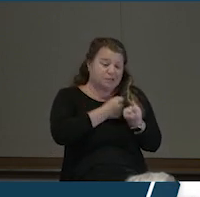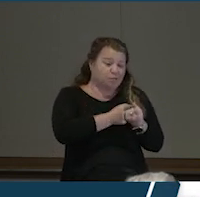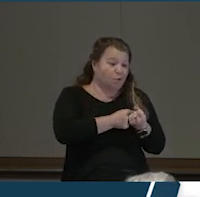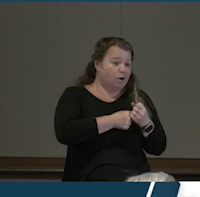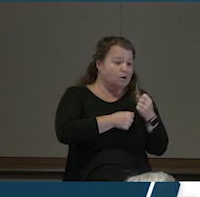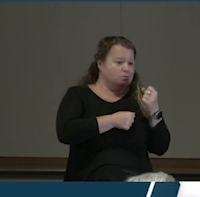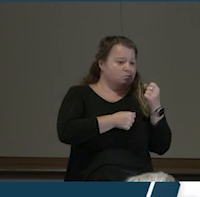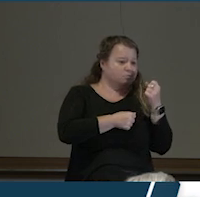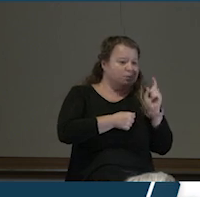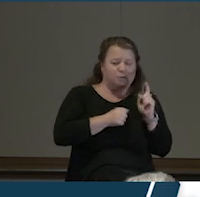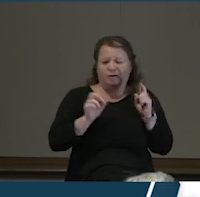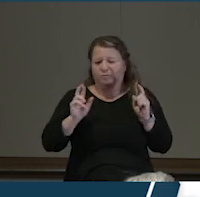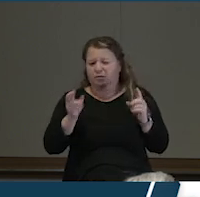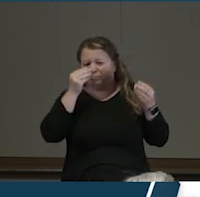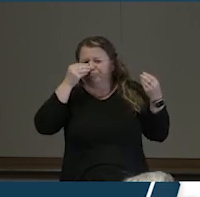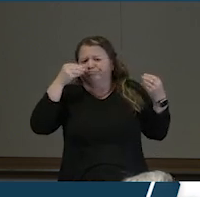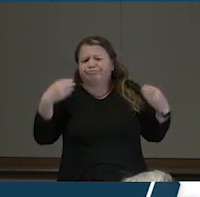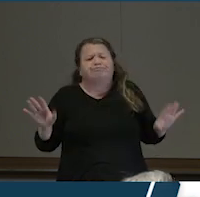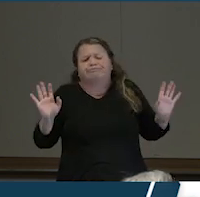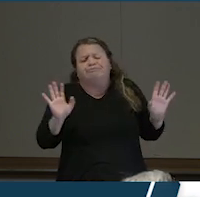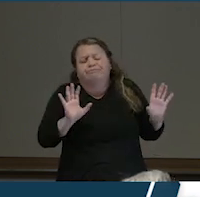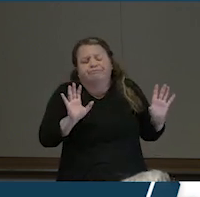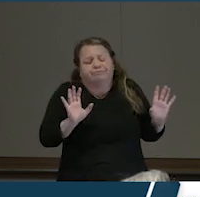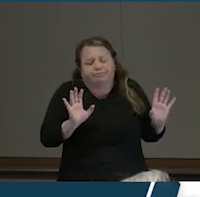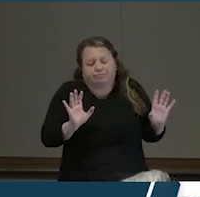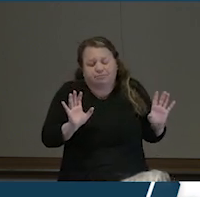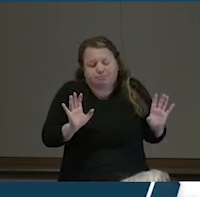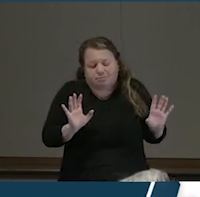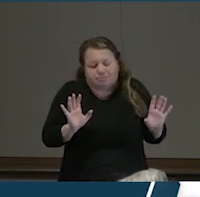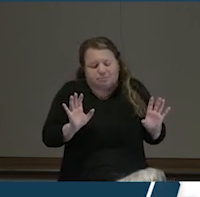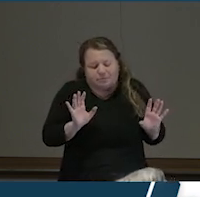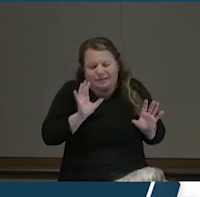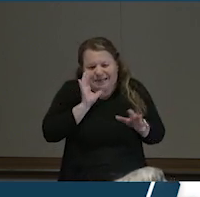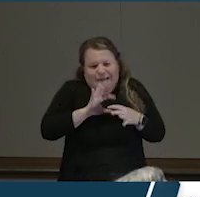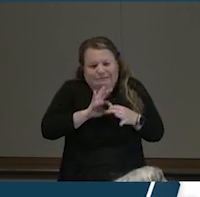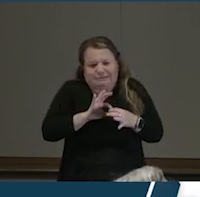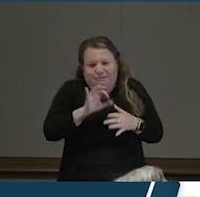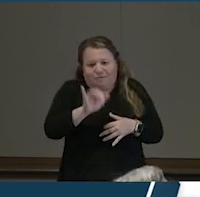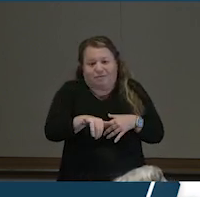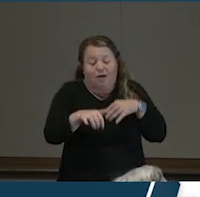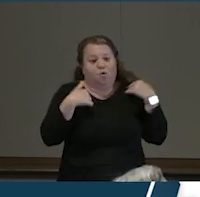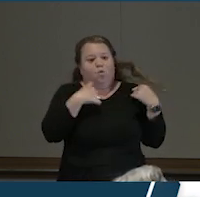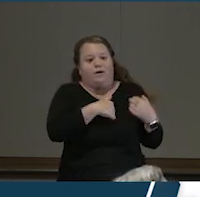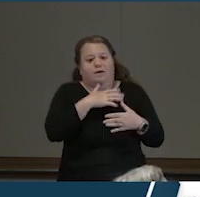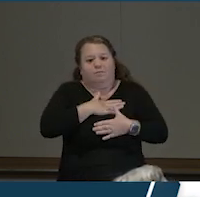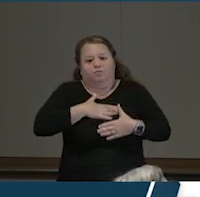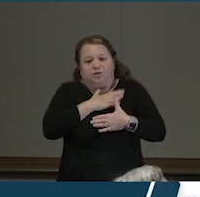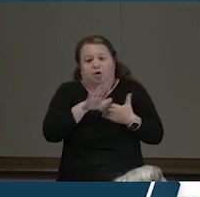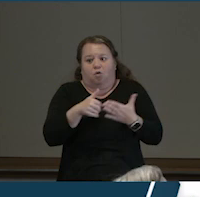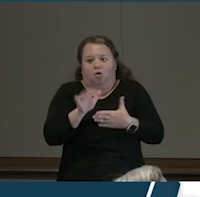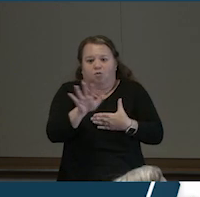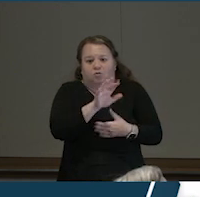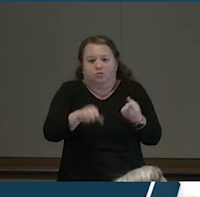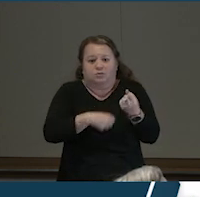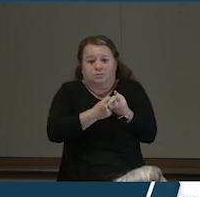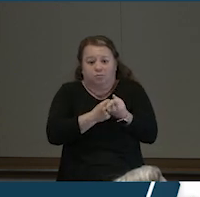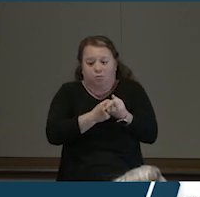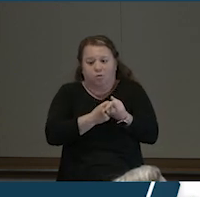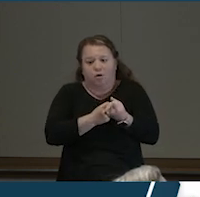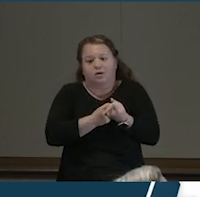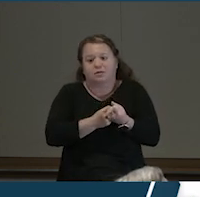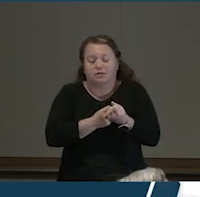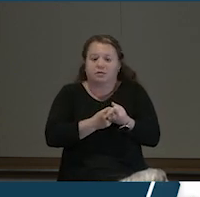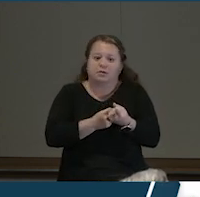has nothing to do with your political party. And we really appreciate all of your support, because when you support people